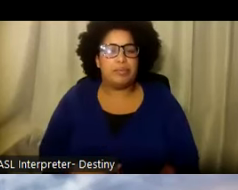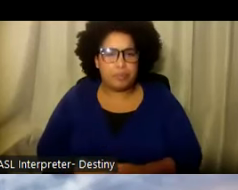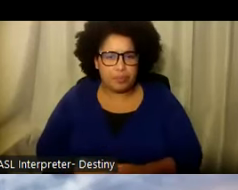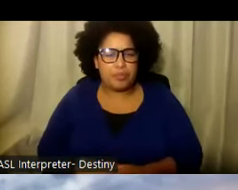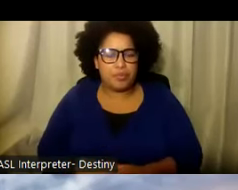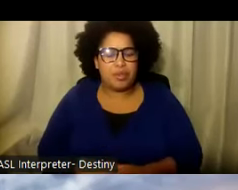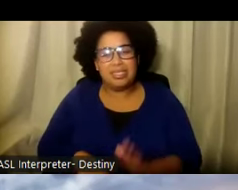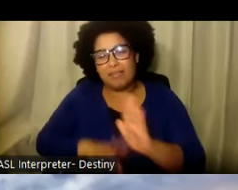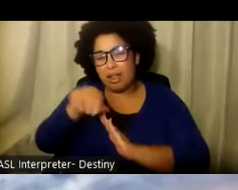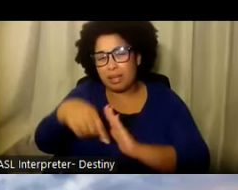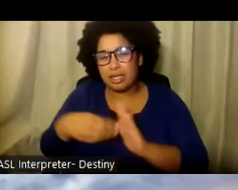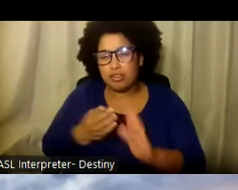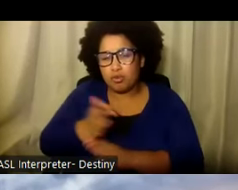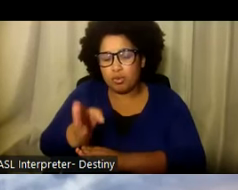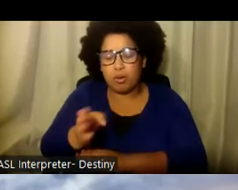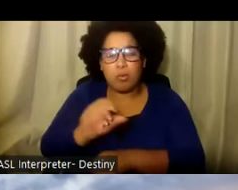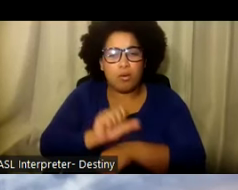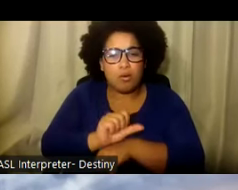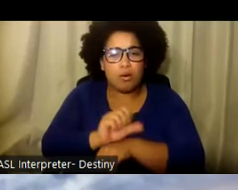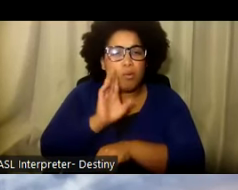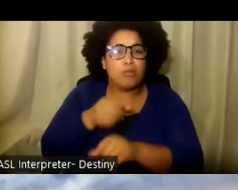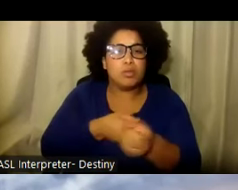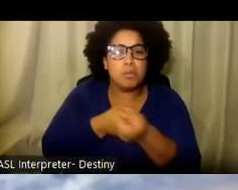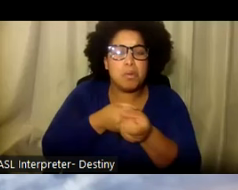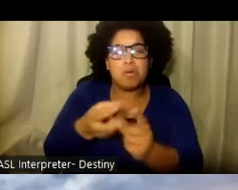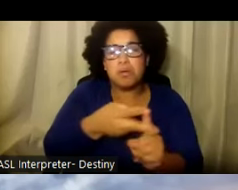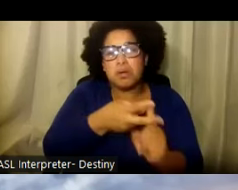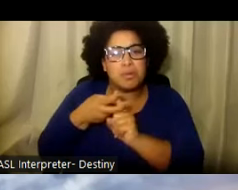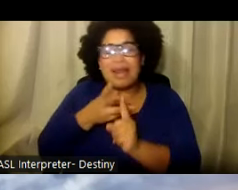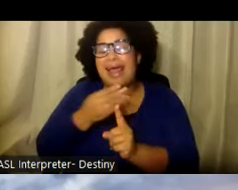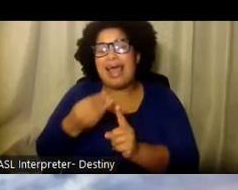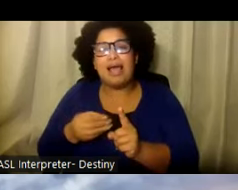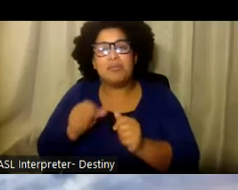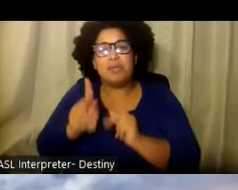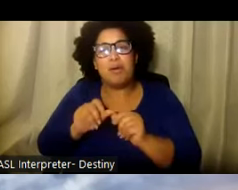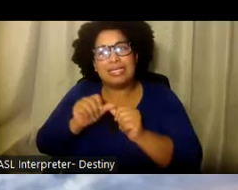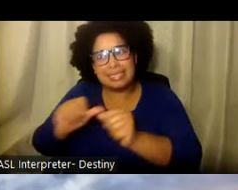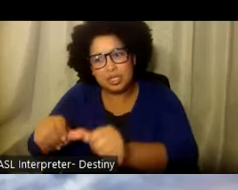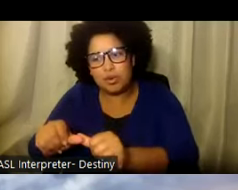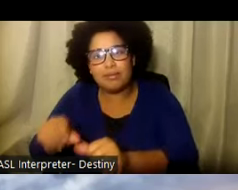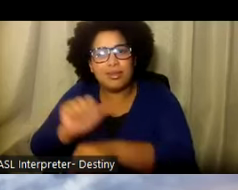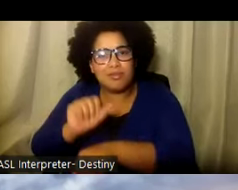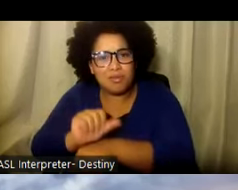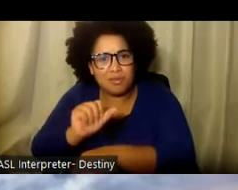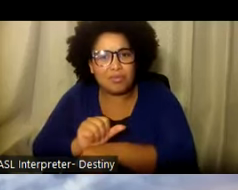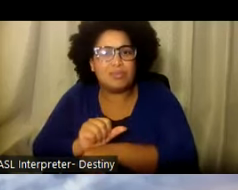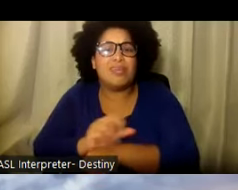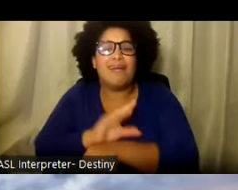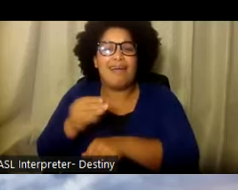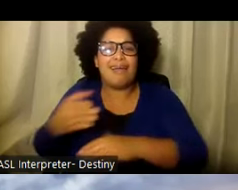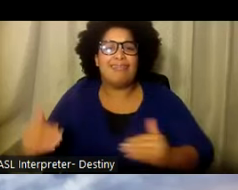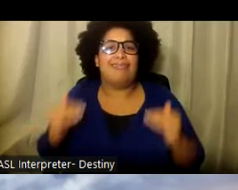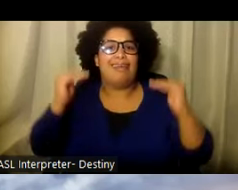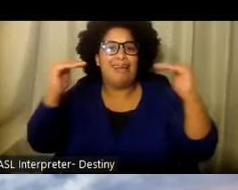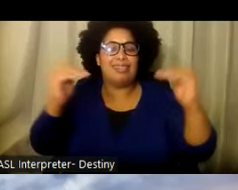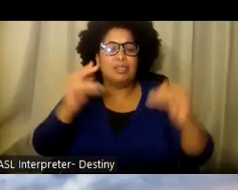Development of this career pathway will support recruitment and retention efforts, enhance quality of services provided,